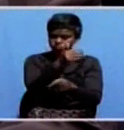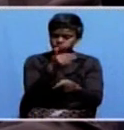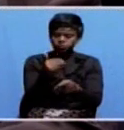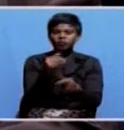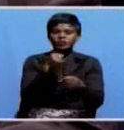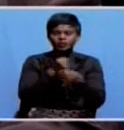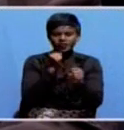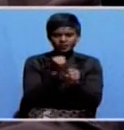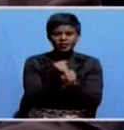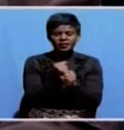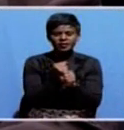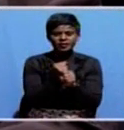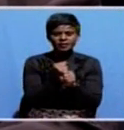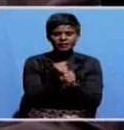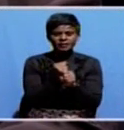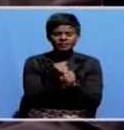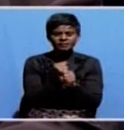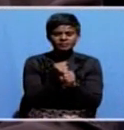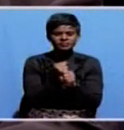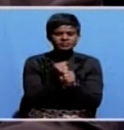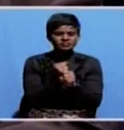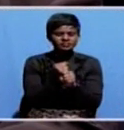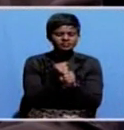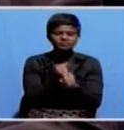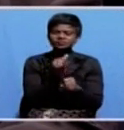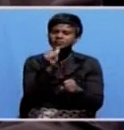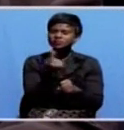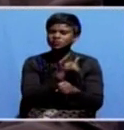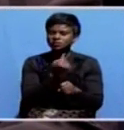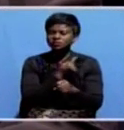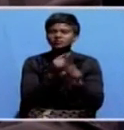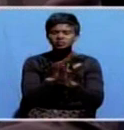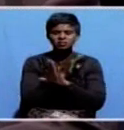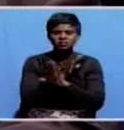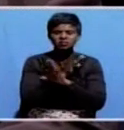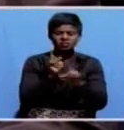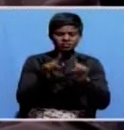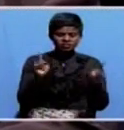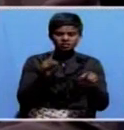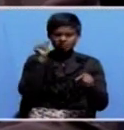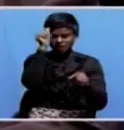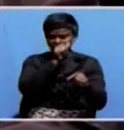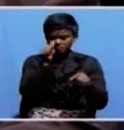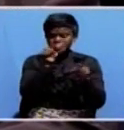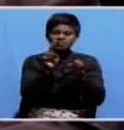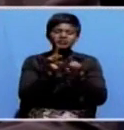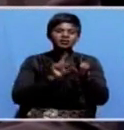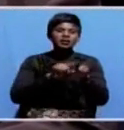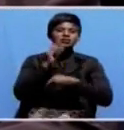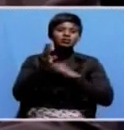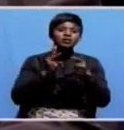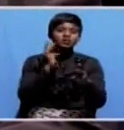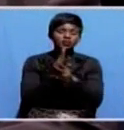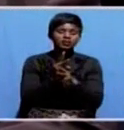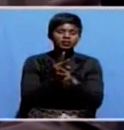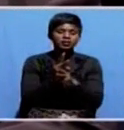of this distinguished son of Zambia, not only of Zambia, but Africa and the world.